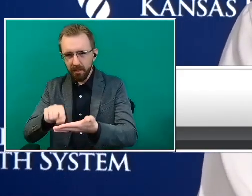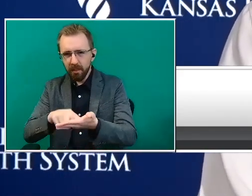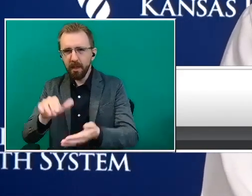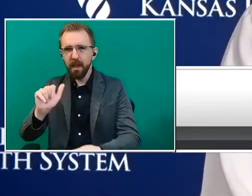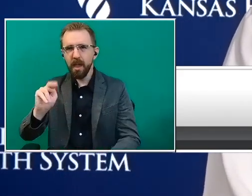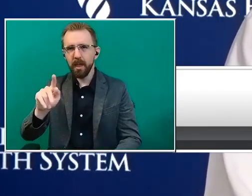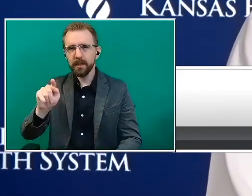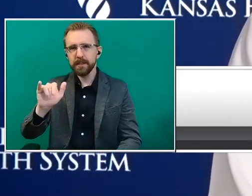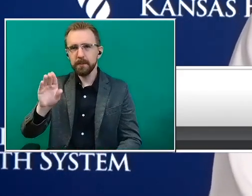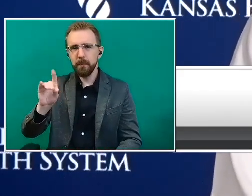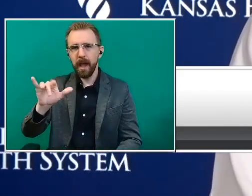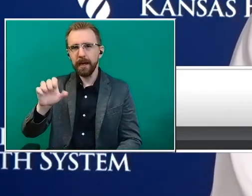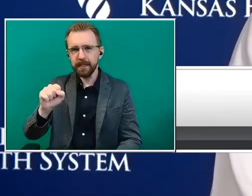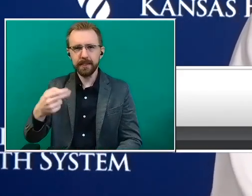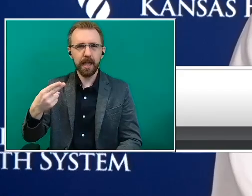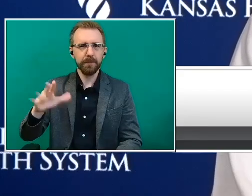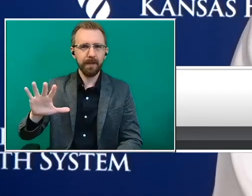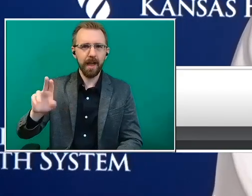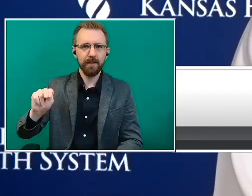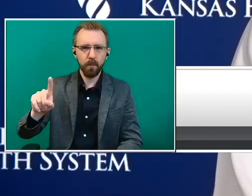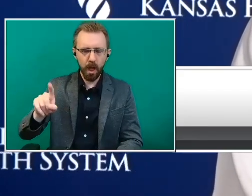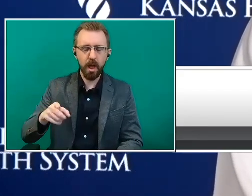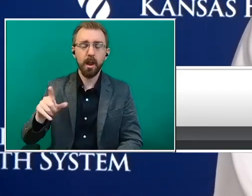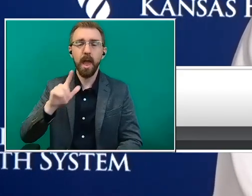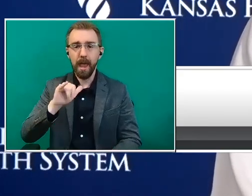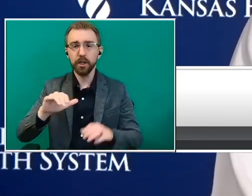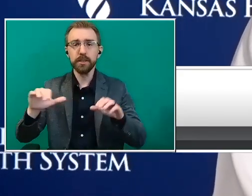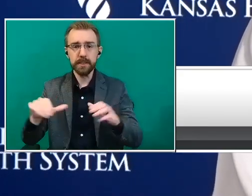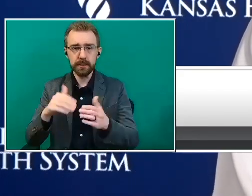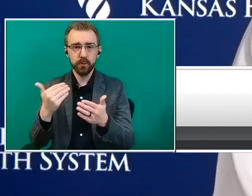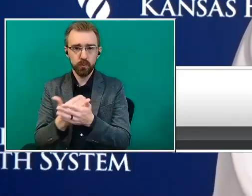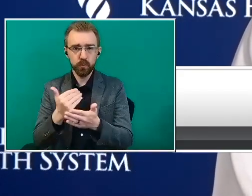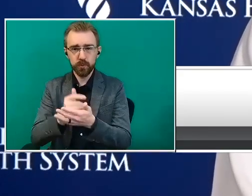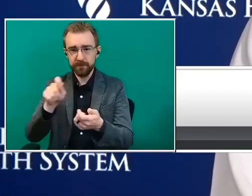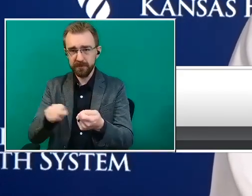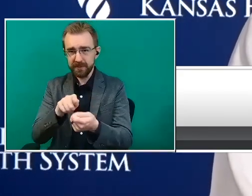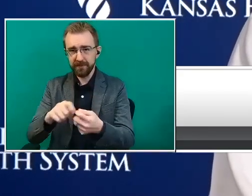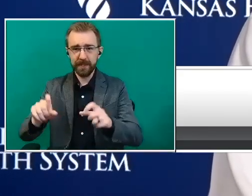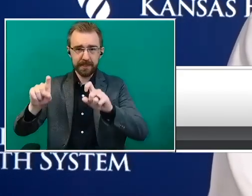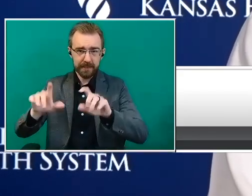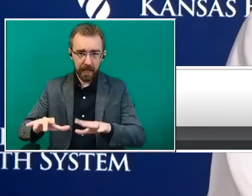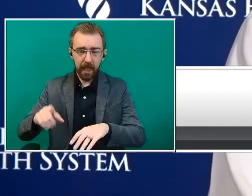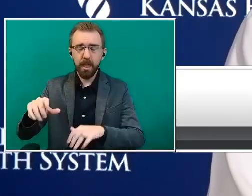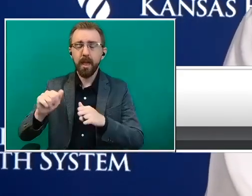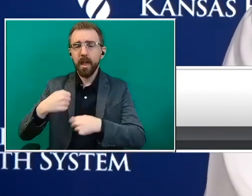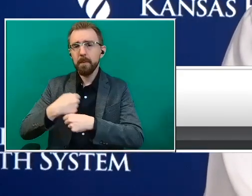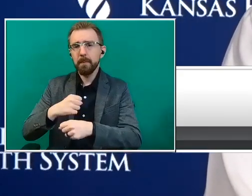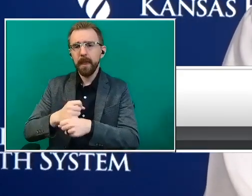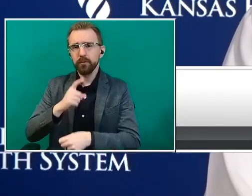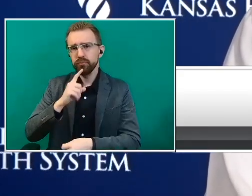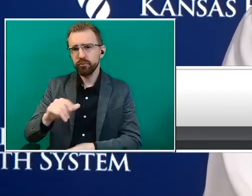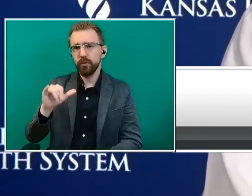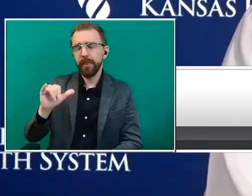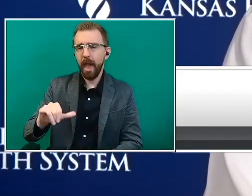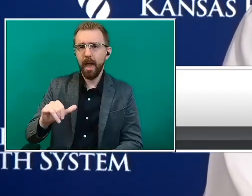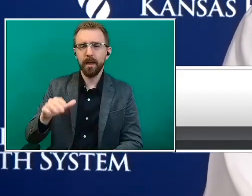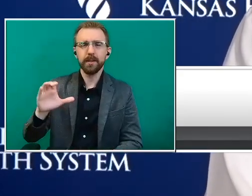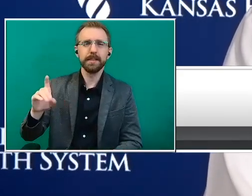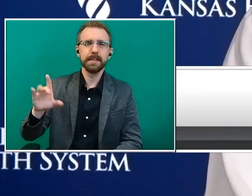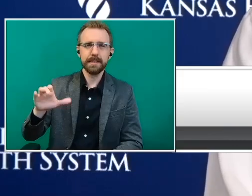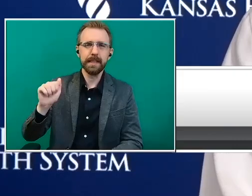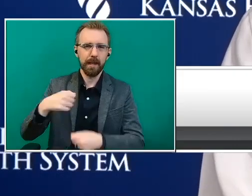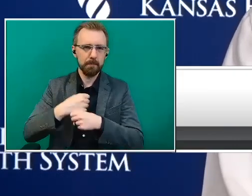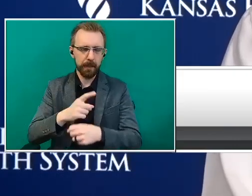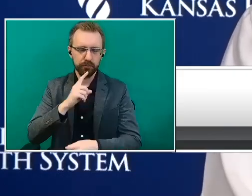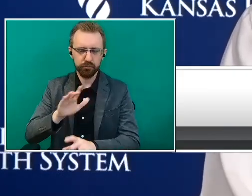H5N1. They actually did and made new specific tests so they could make sure that, so the CDC could make sure that they ruled